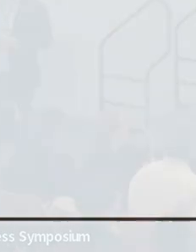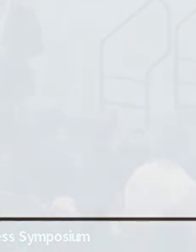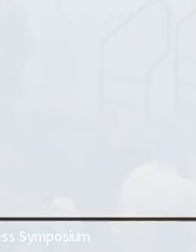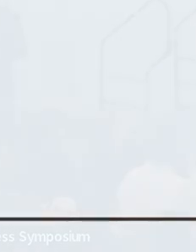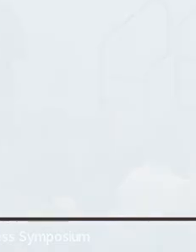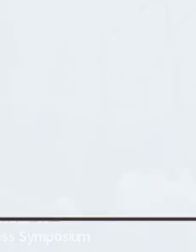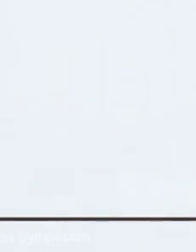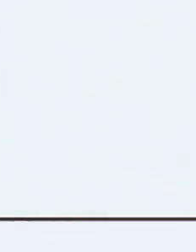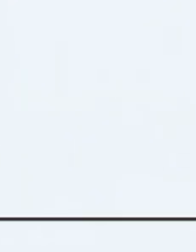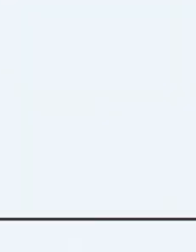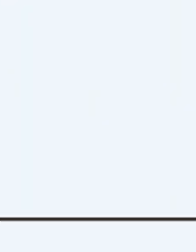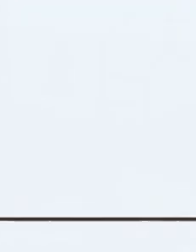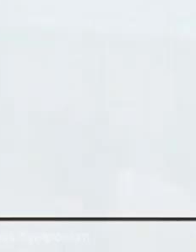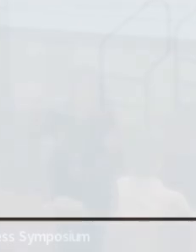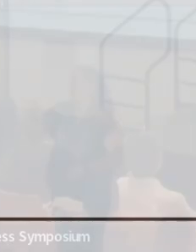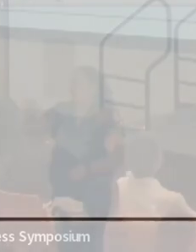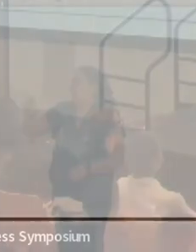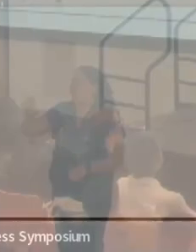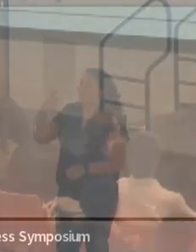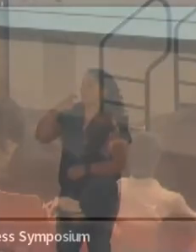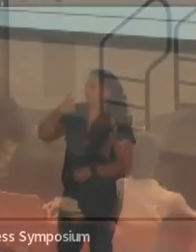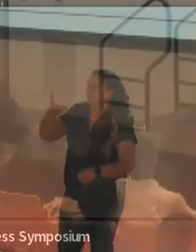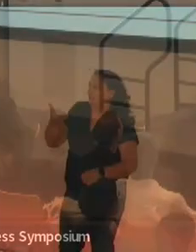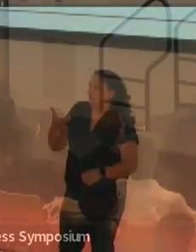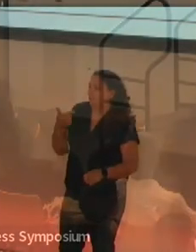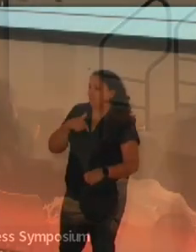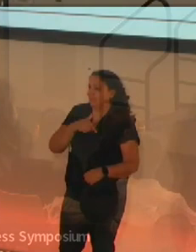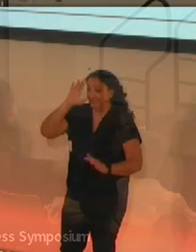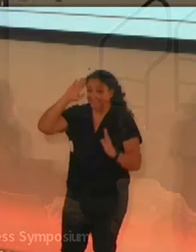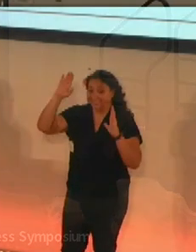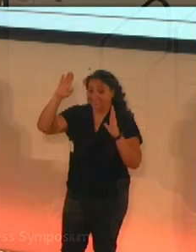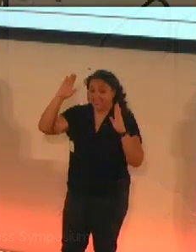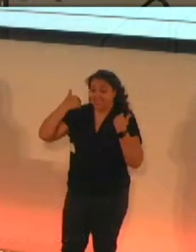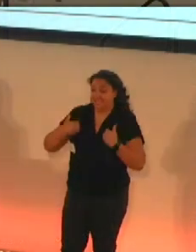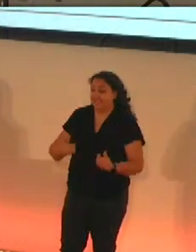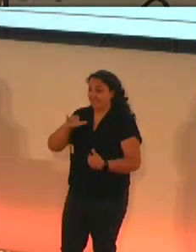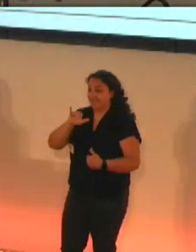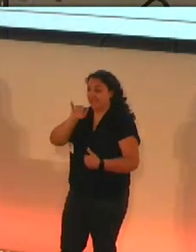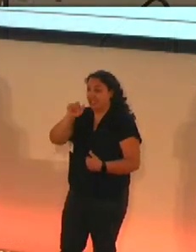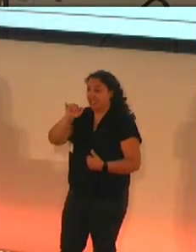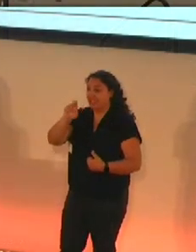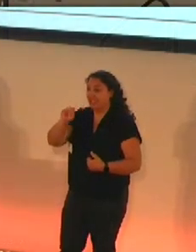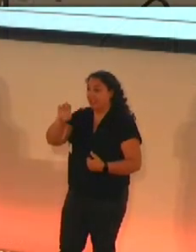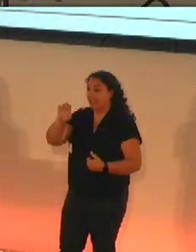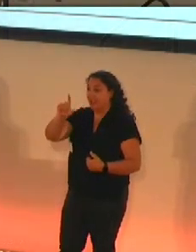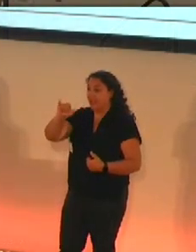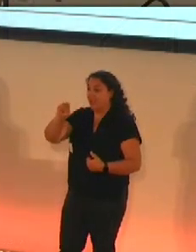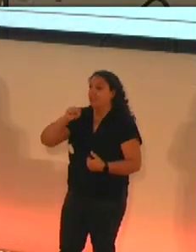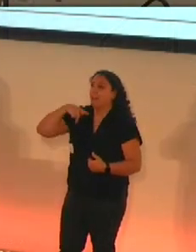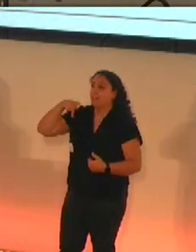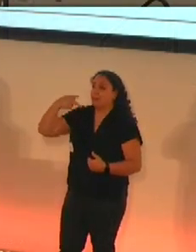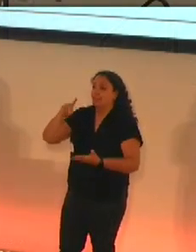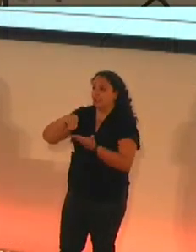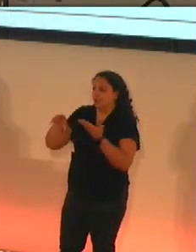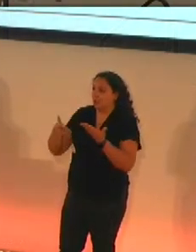Thank you very much, Dylan, for introducing us just now. So, hello, everyone. My name is Jazmin Collins. I am a PhD student